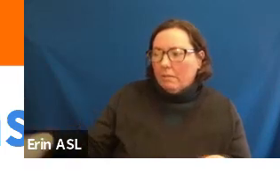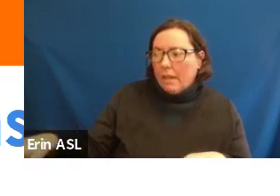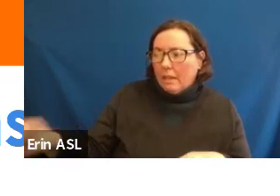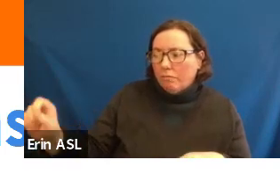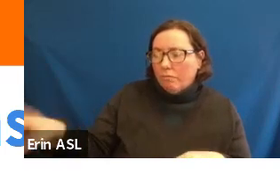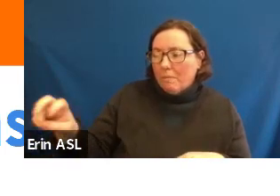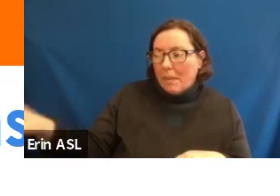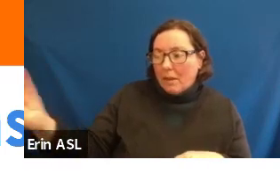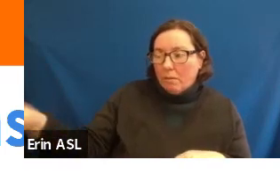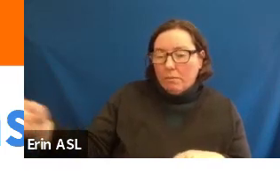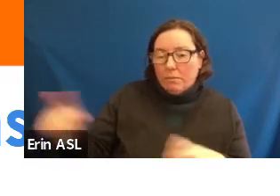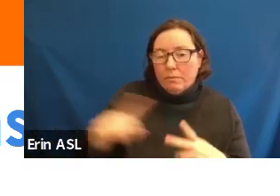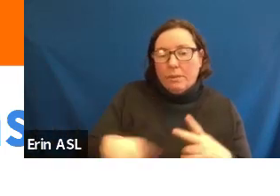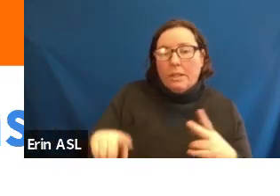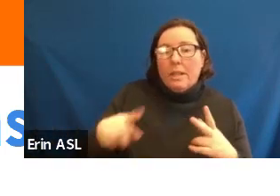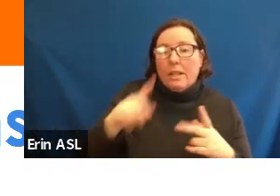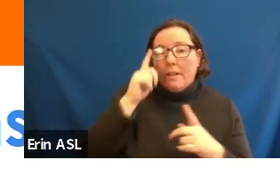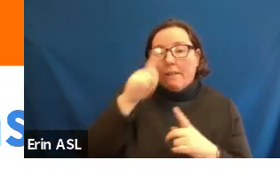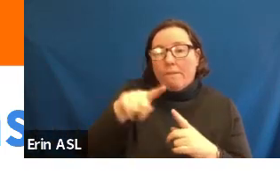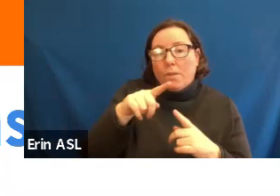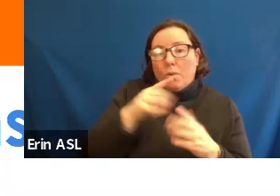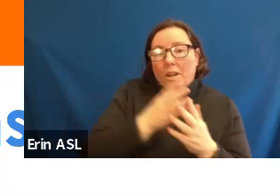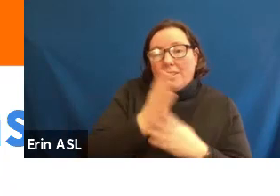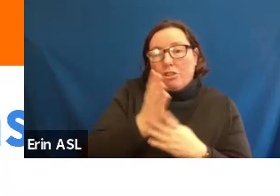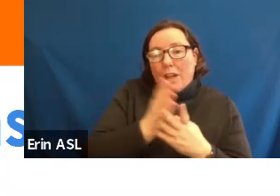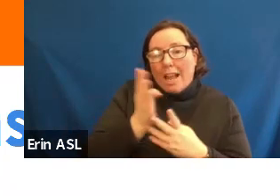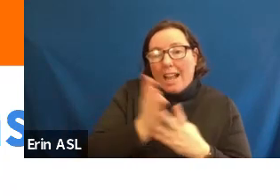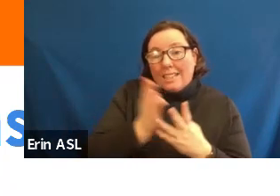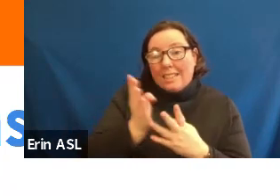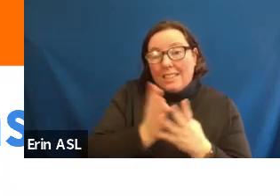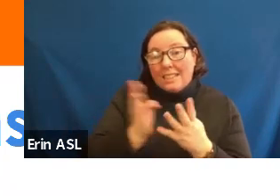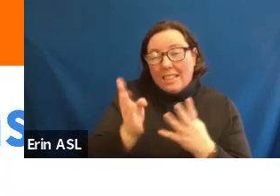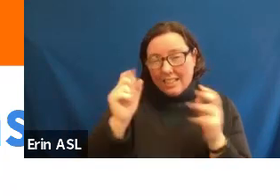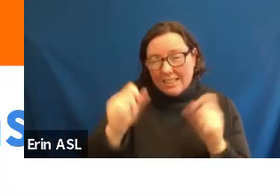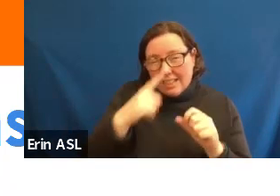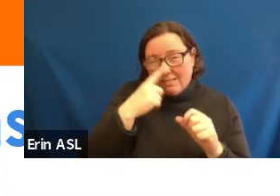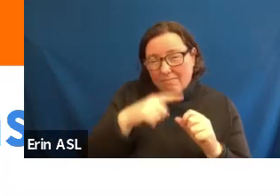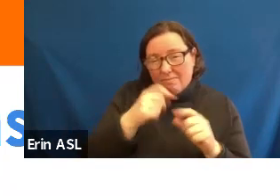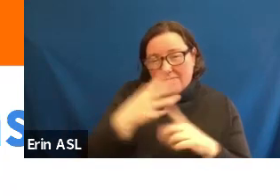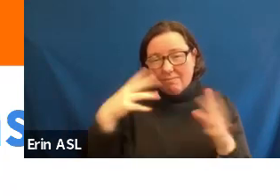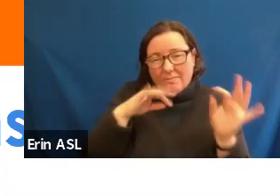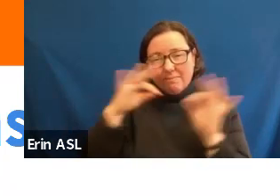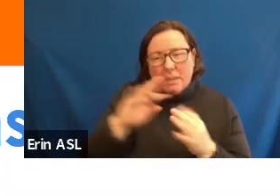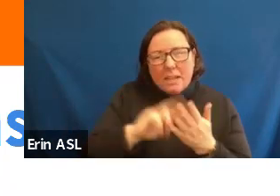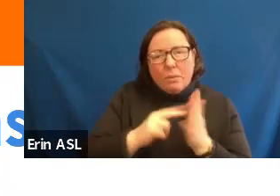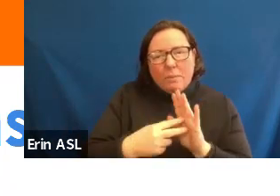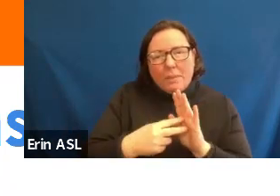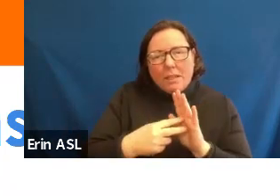to census tract, could you talk a little bit more about what that